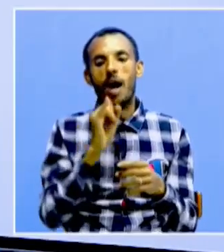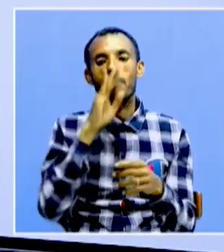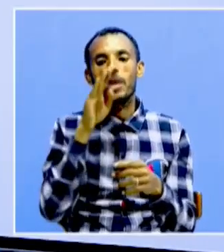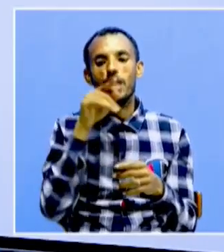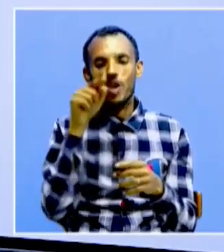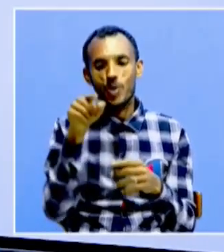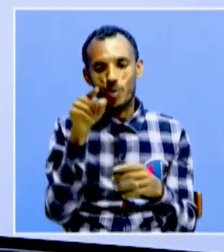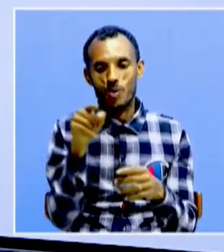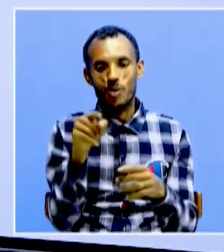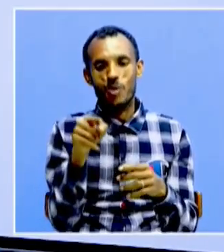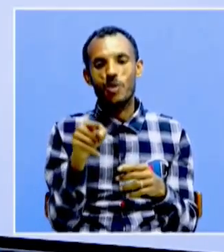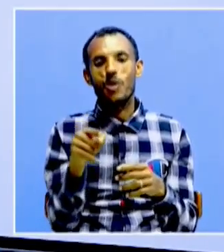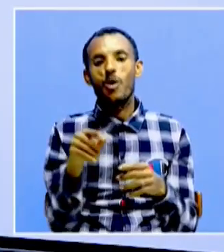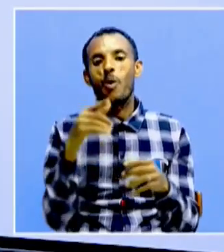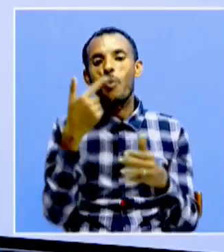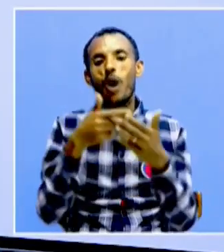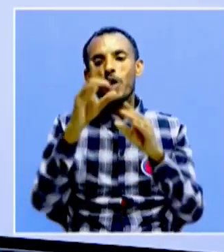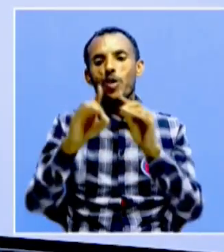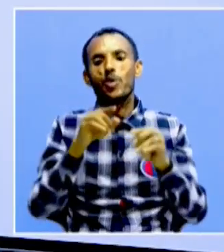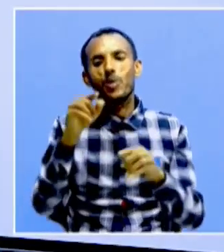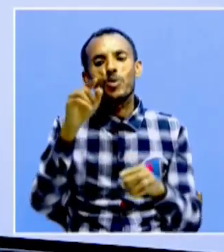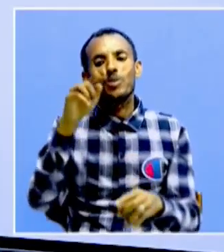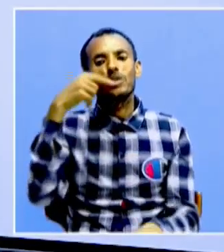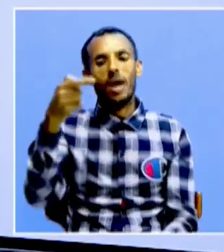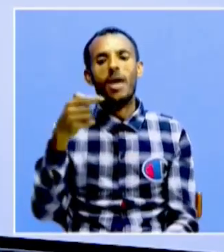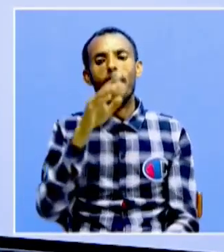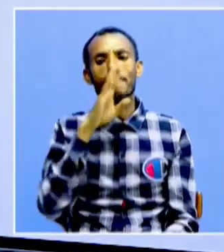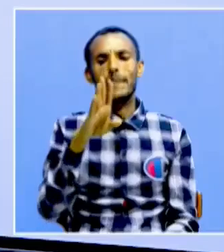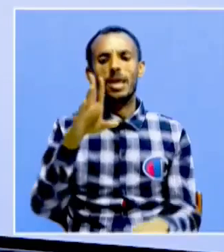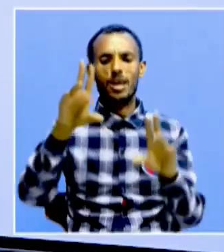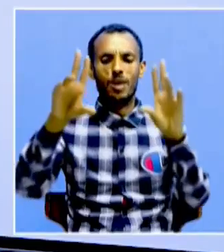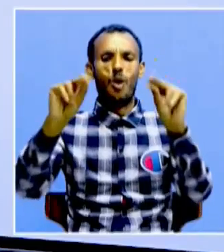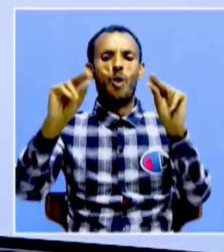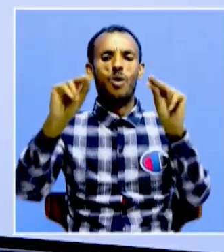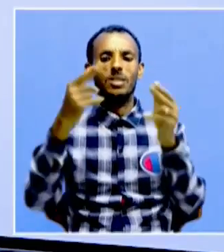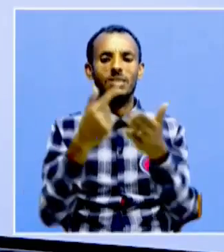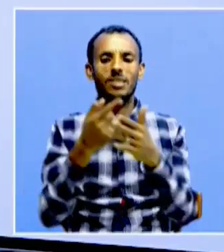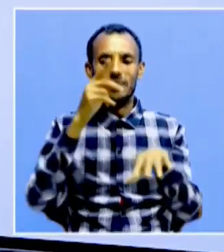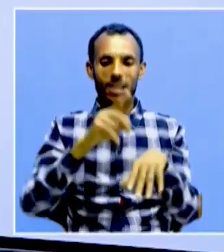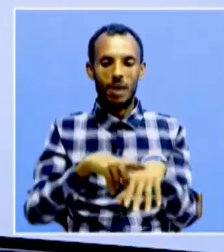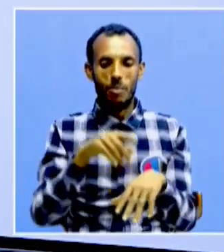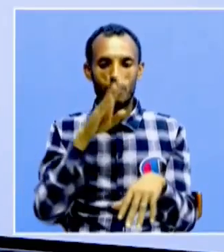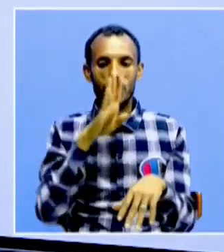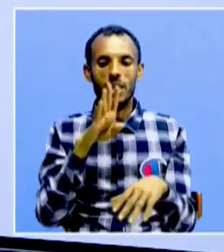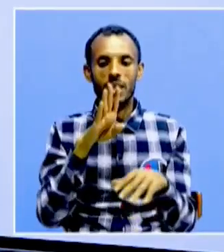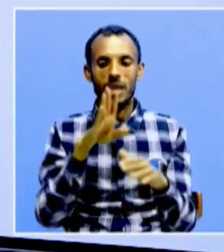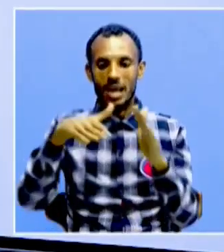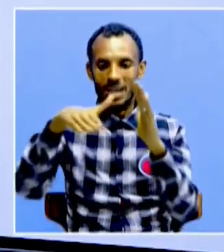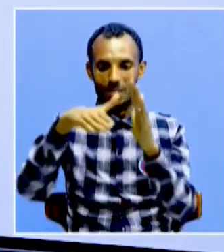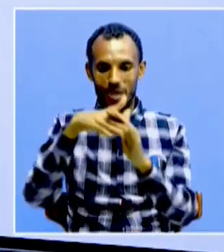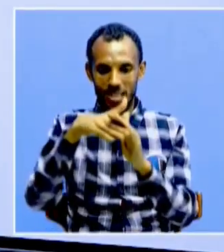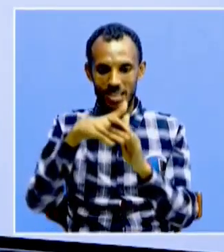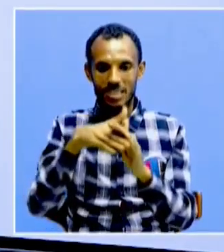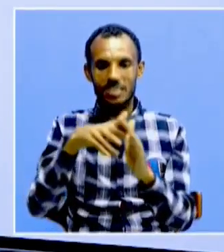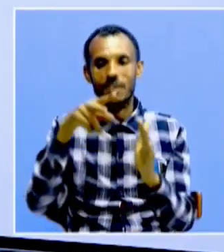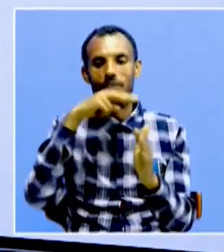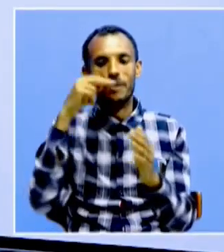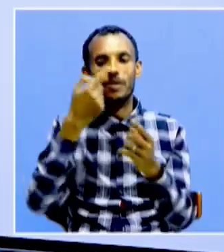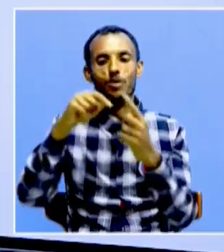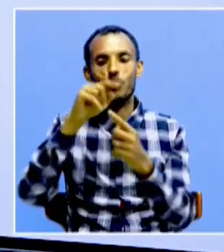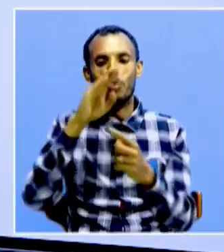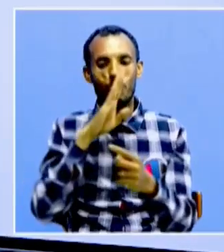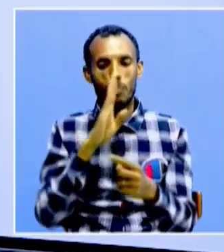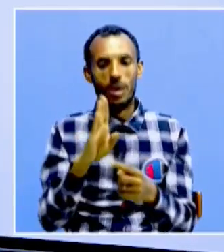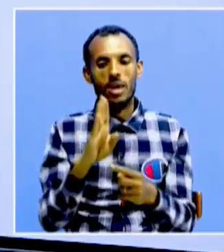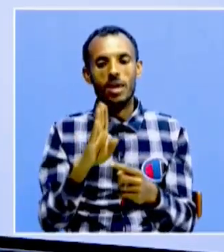say? Do you say been? No. This time, be is representing what? The verb to be. So what